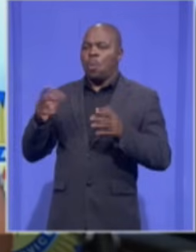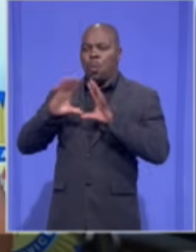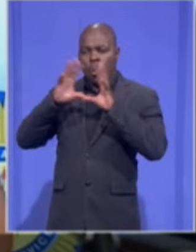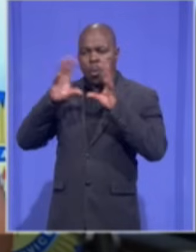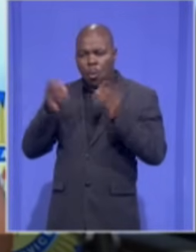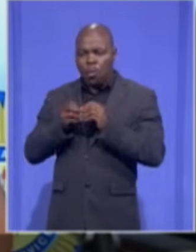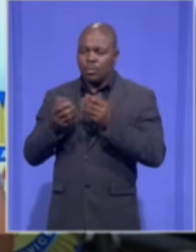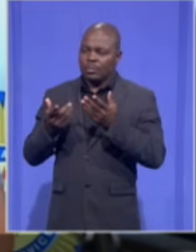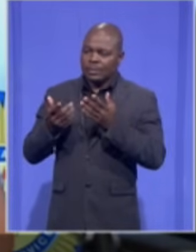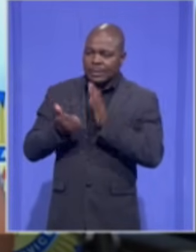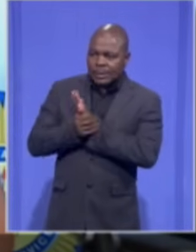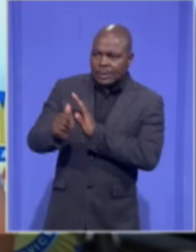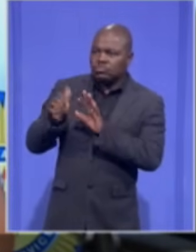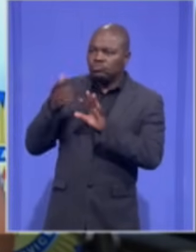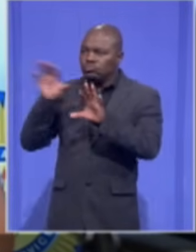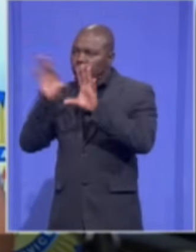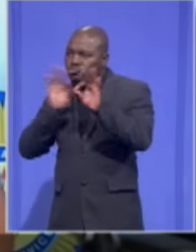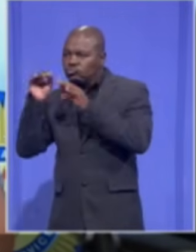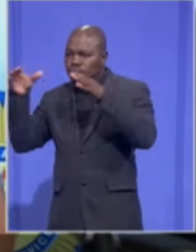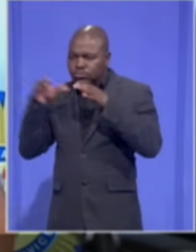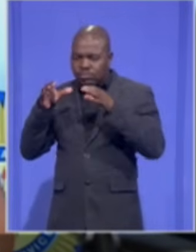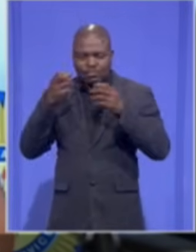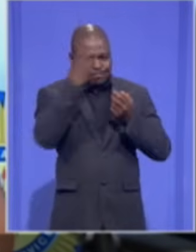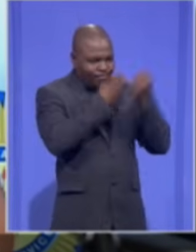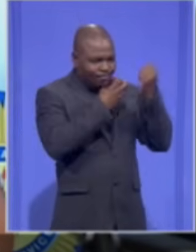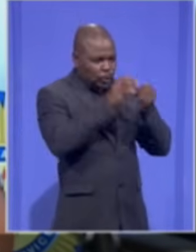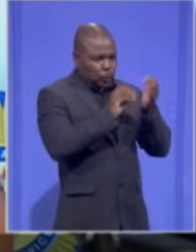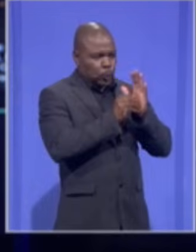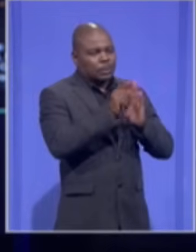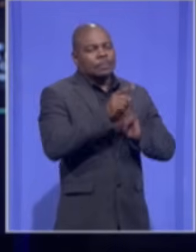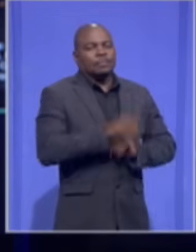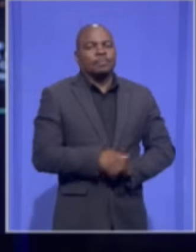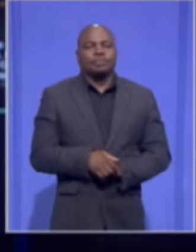required necessary skills to find them.